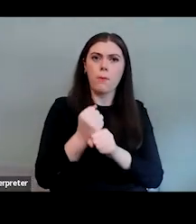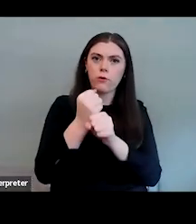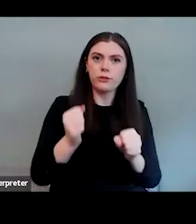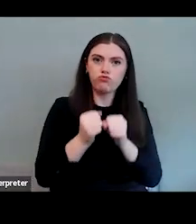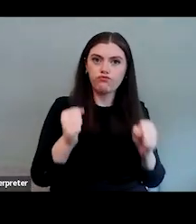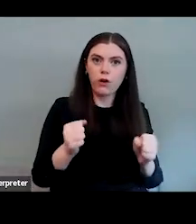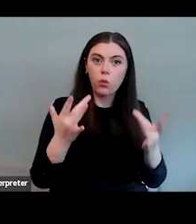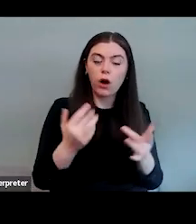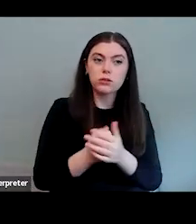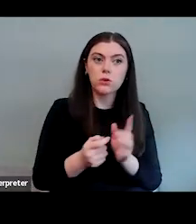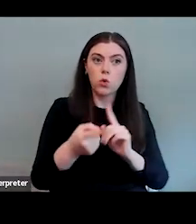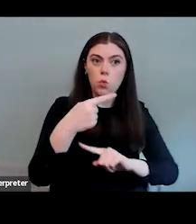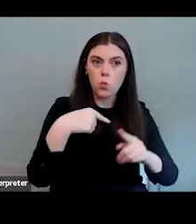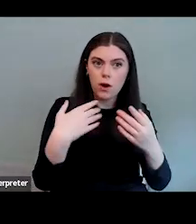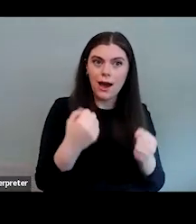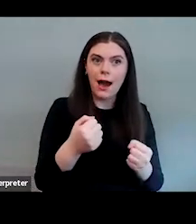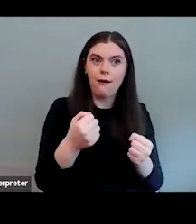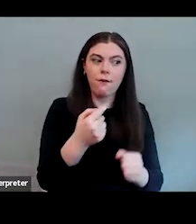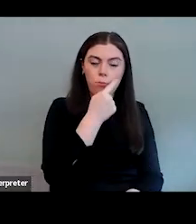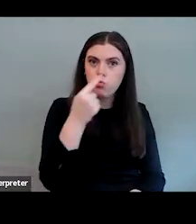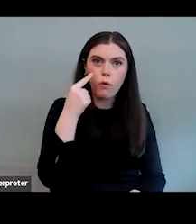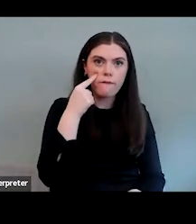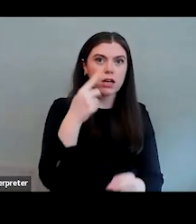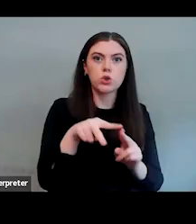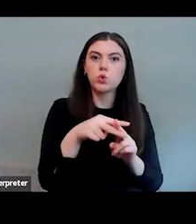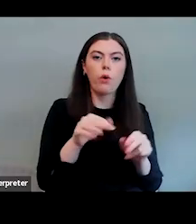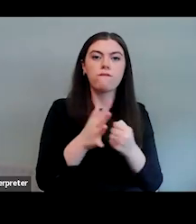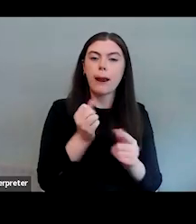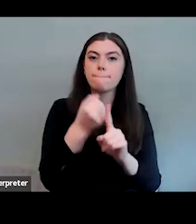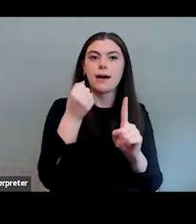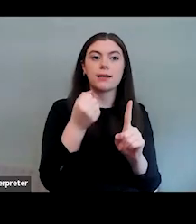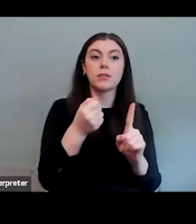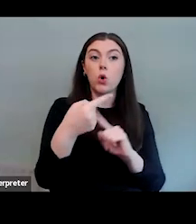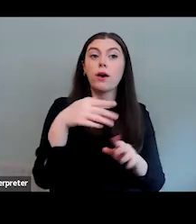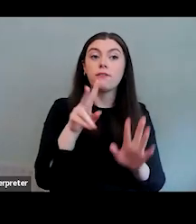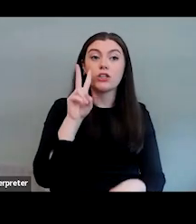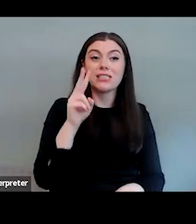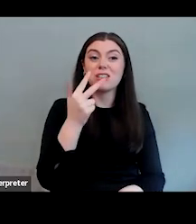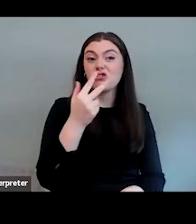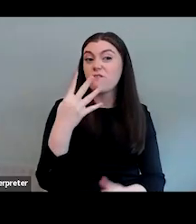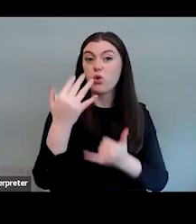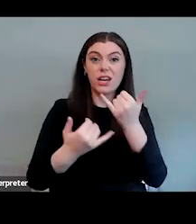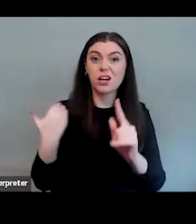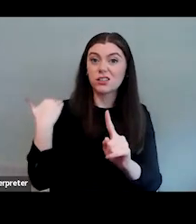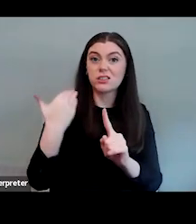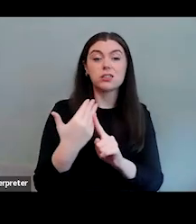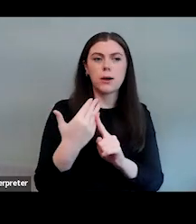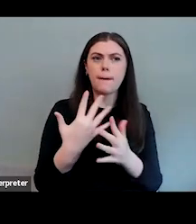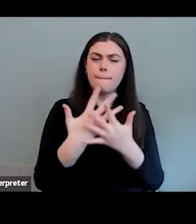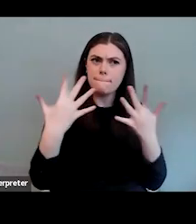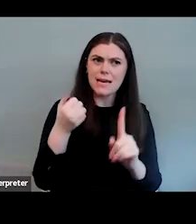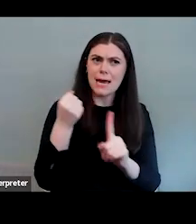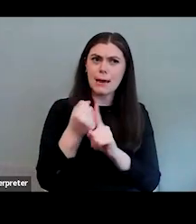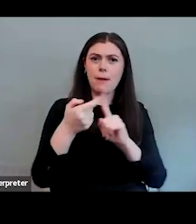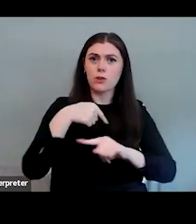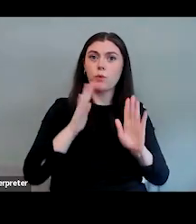proof tool for impact. We have seen in the last 3-4 years alone a major impact that